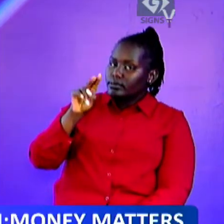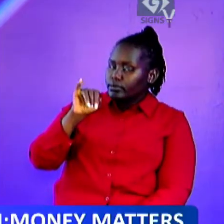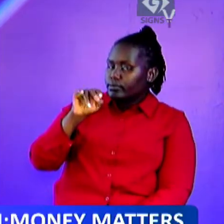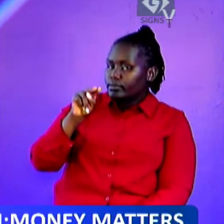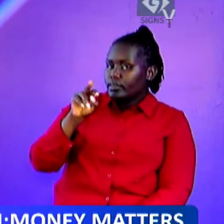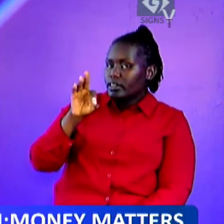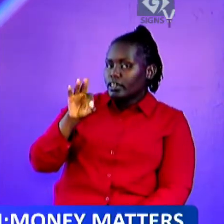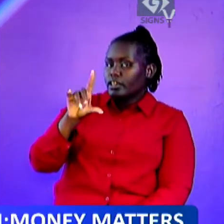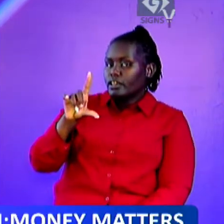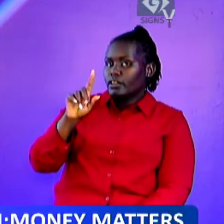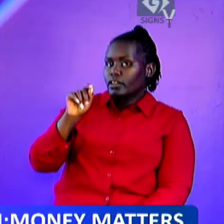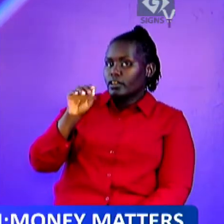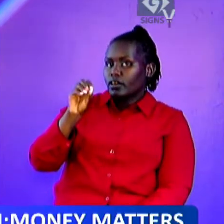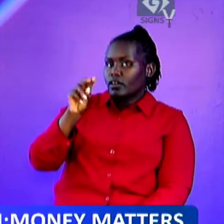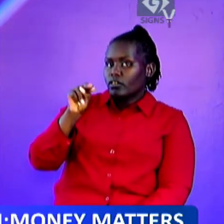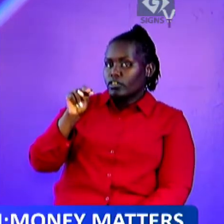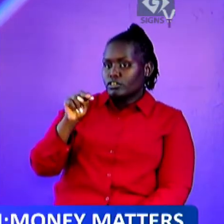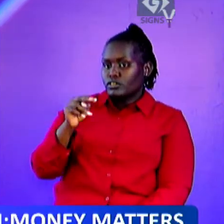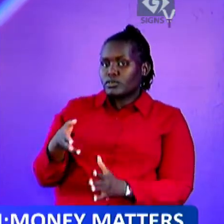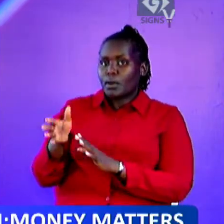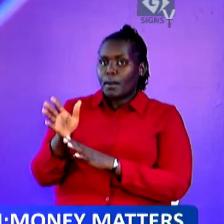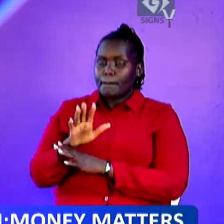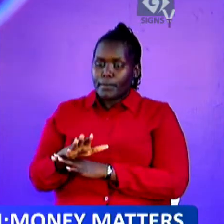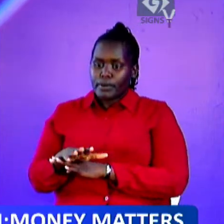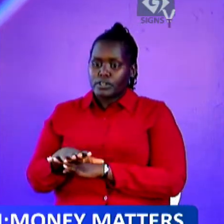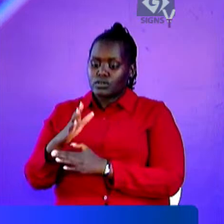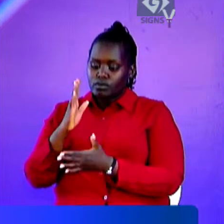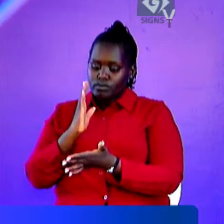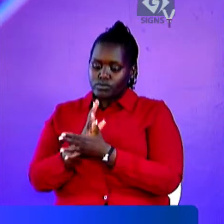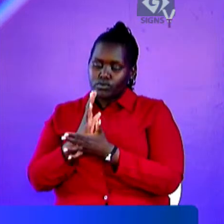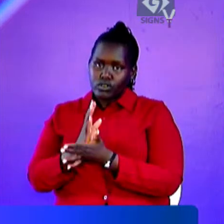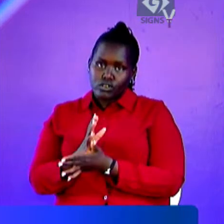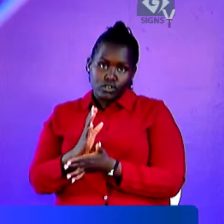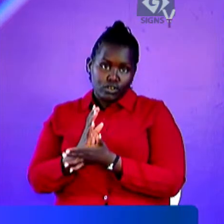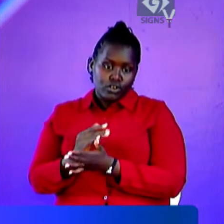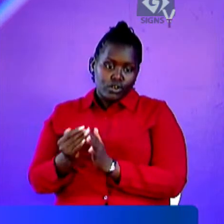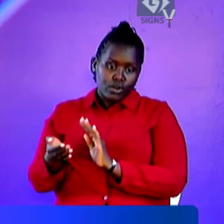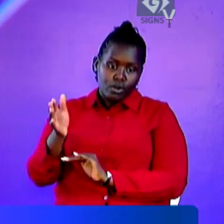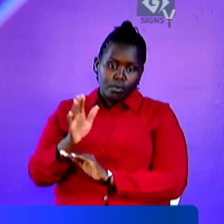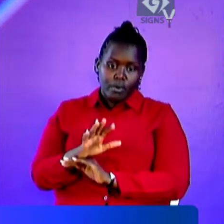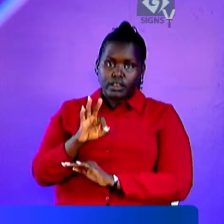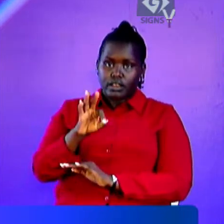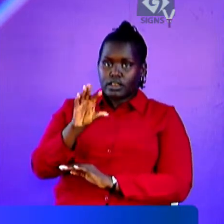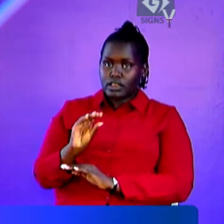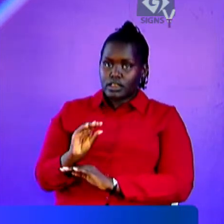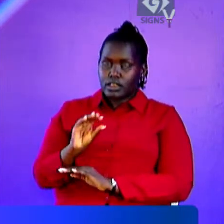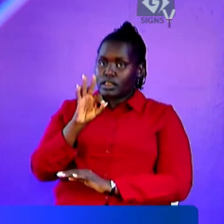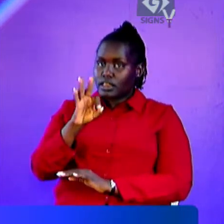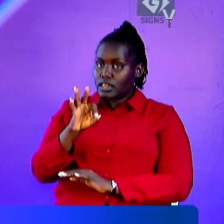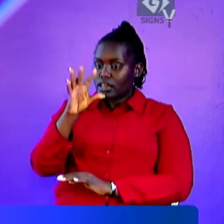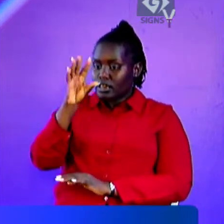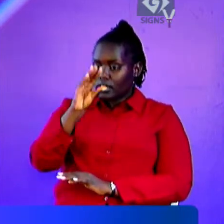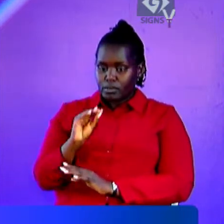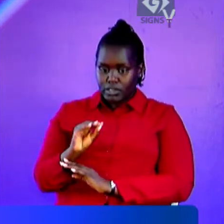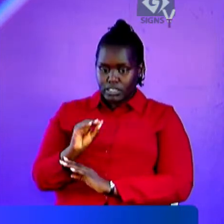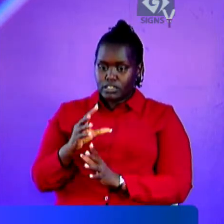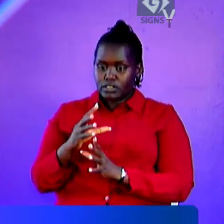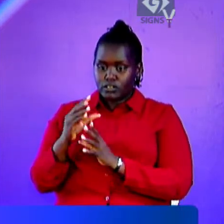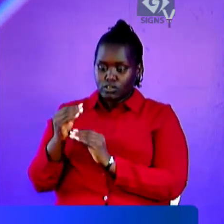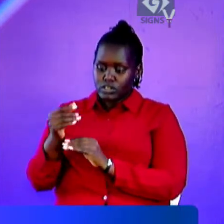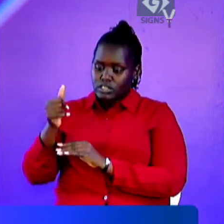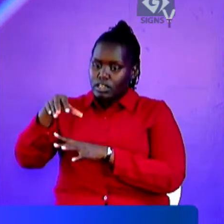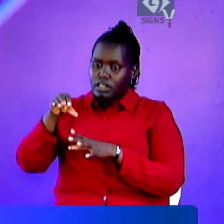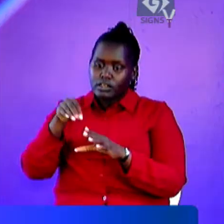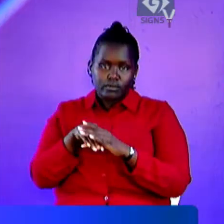what we call your real return, because the other one has been eaten by inflation. So that 3% is what is actually yours. So any